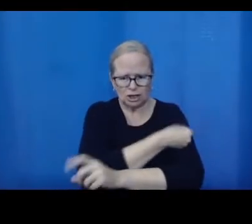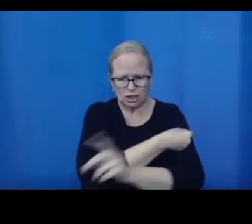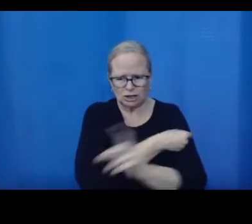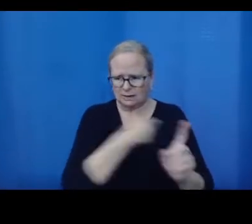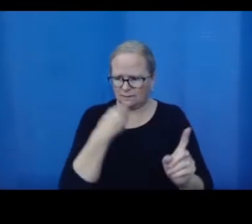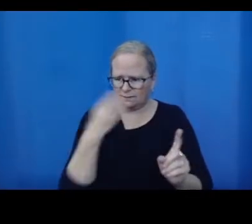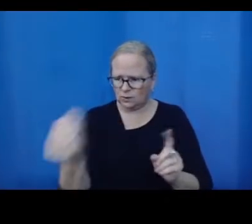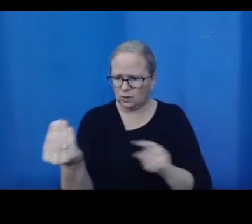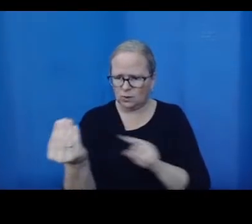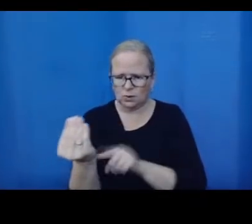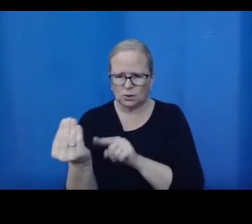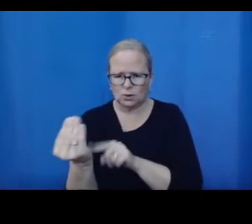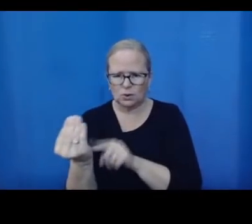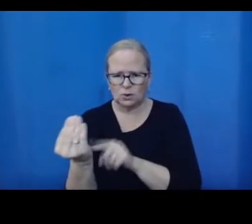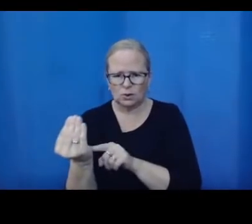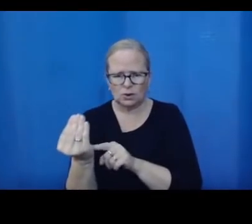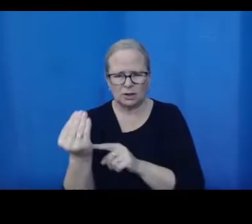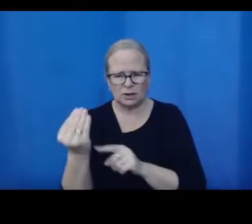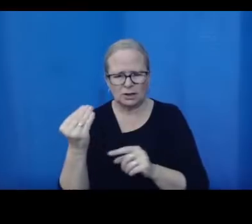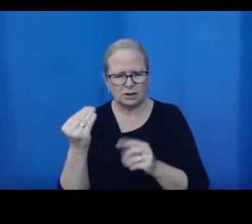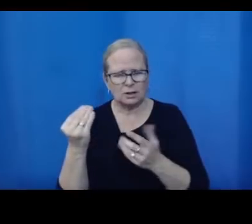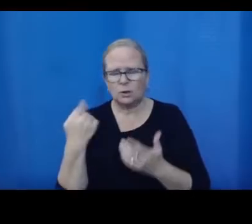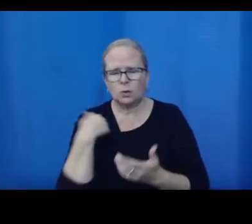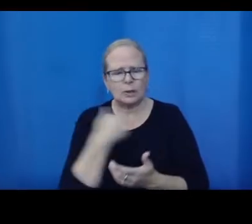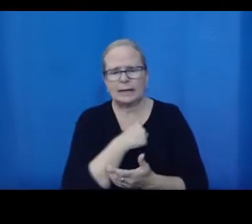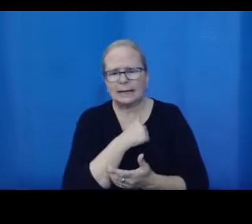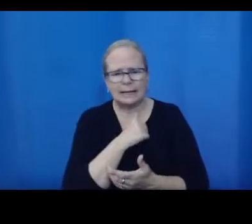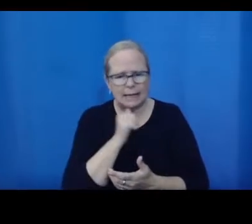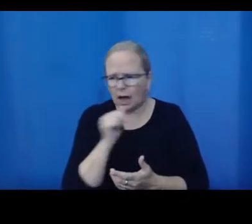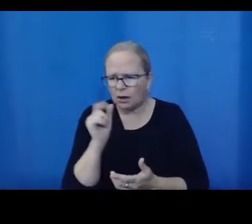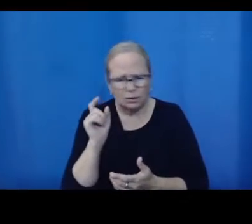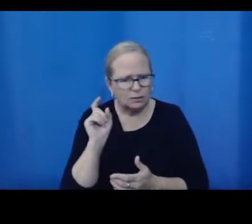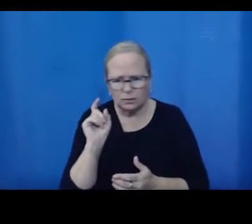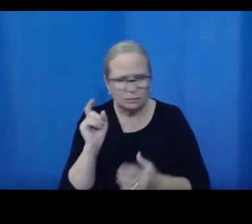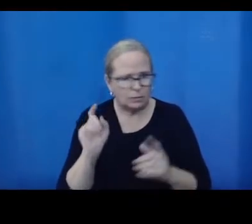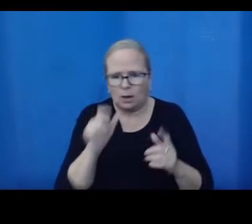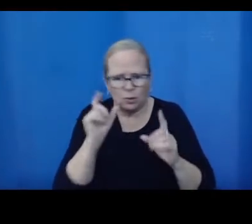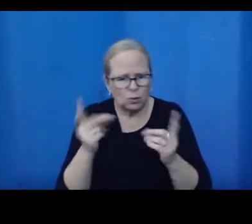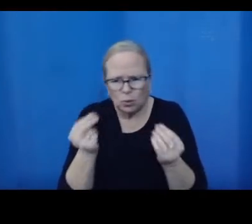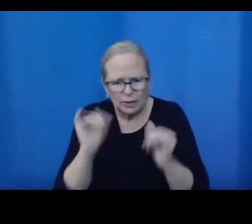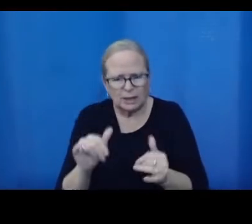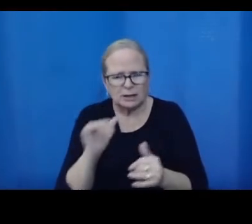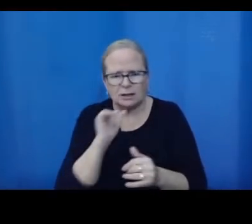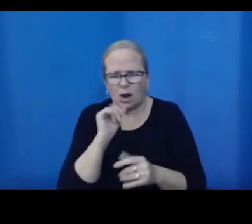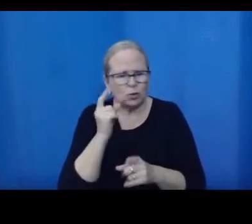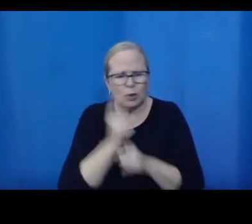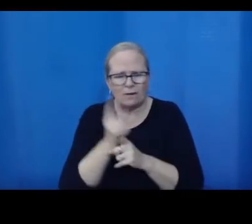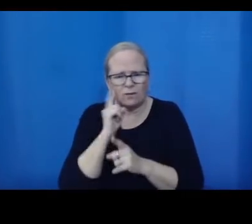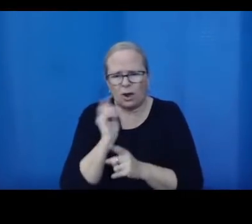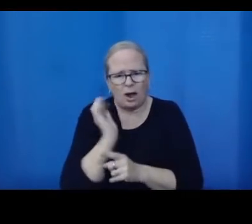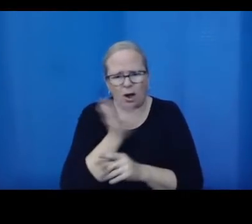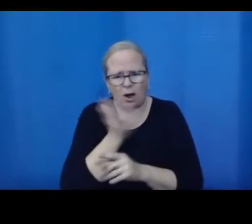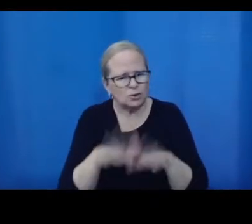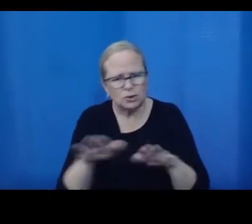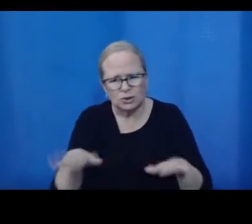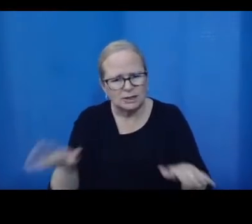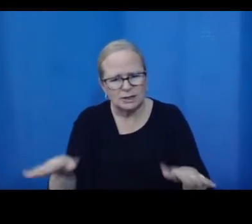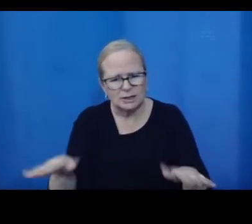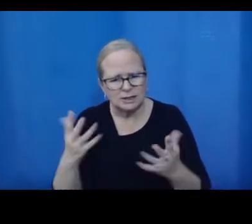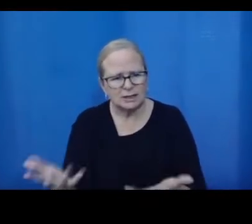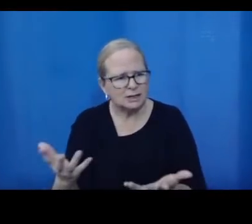our children if we don't see that. You know what I mean? And so the division